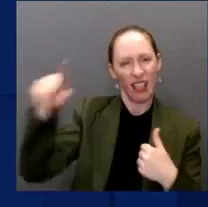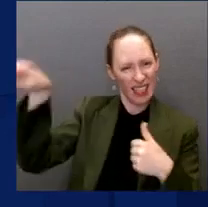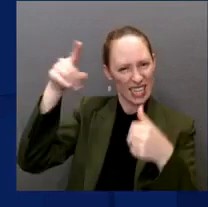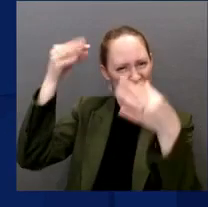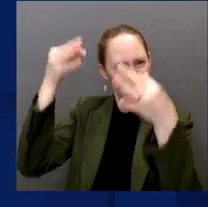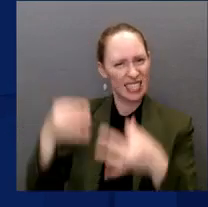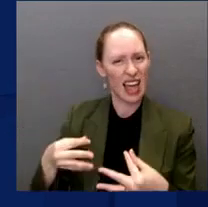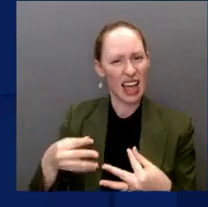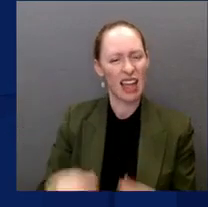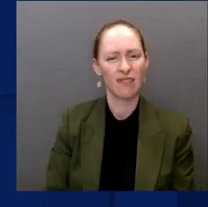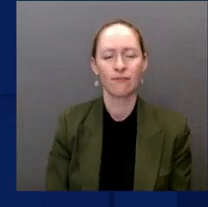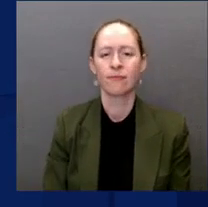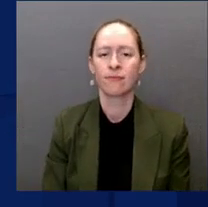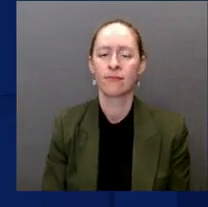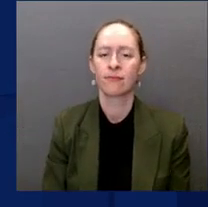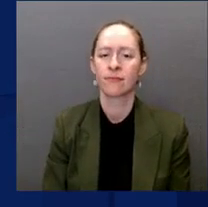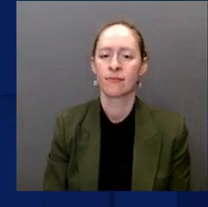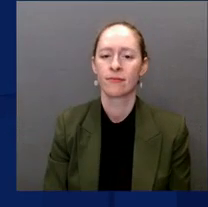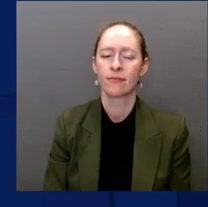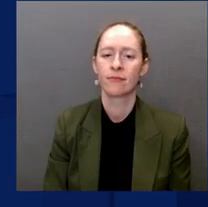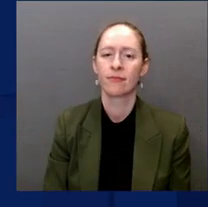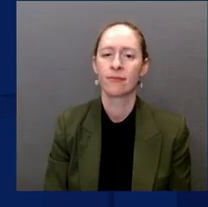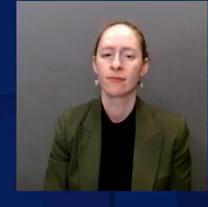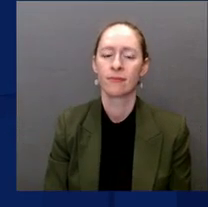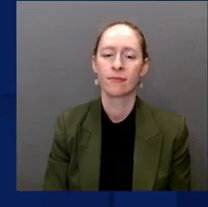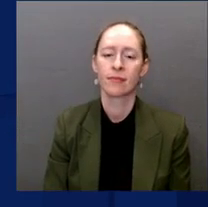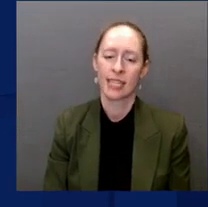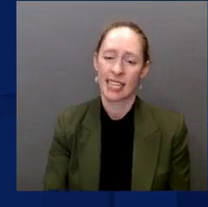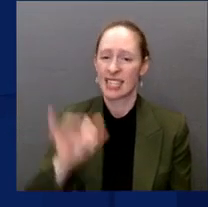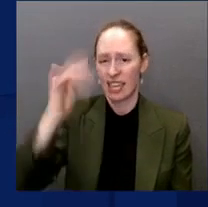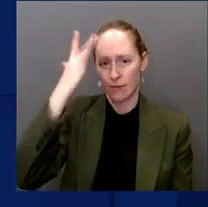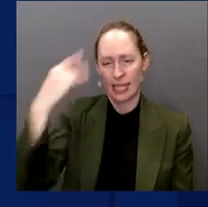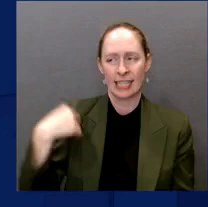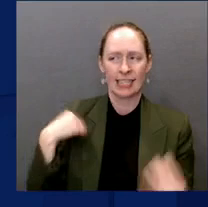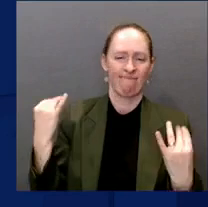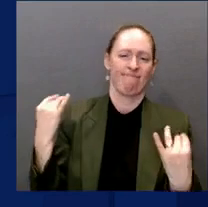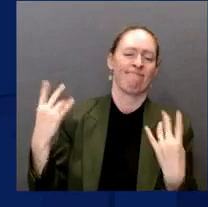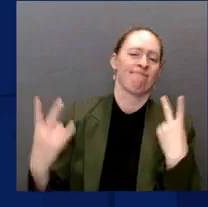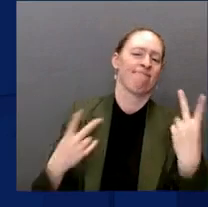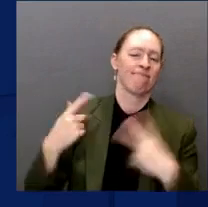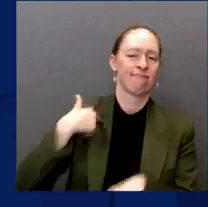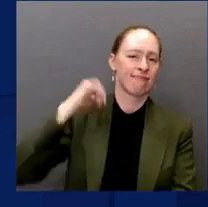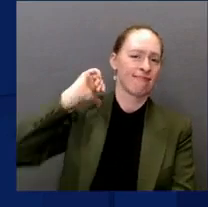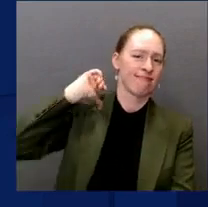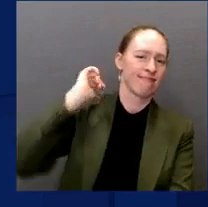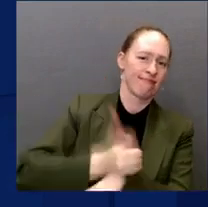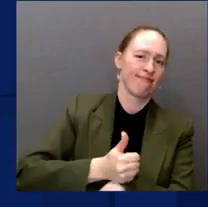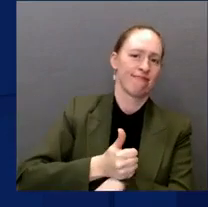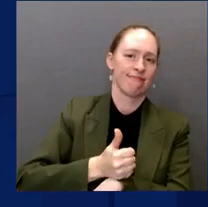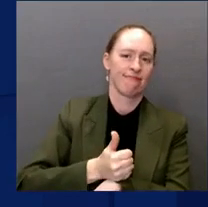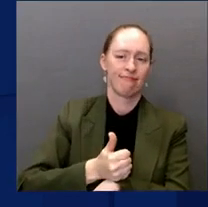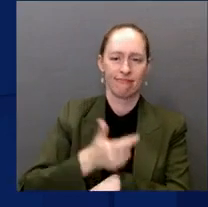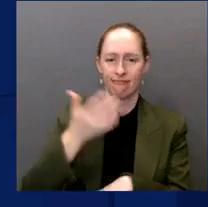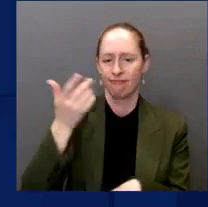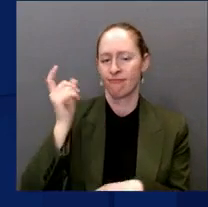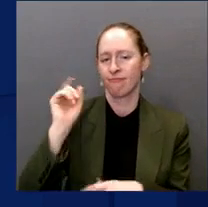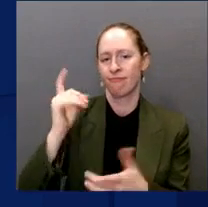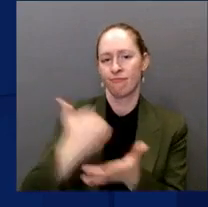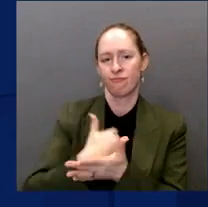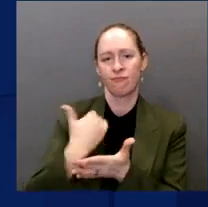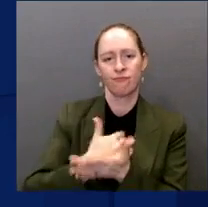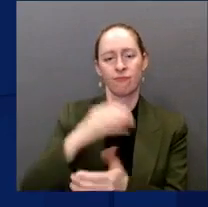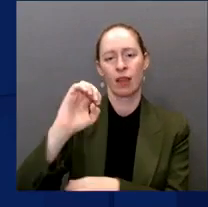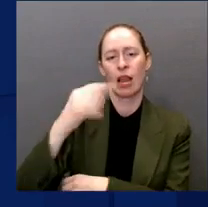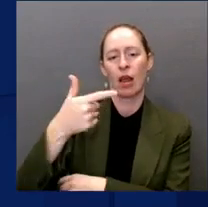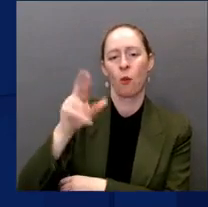That's what led me to found Equitable Spaces, along with my friend and co-founder, Diane Sullivan.